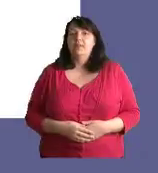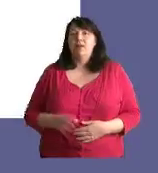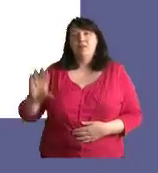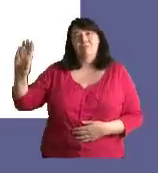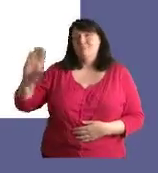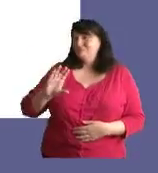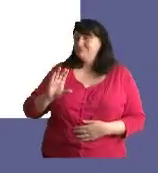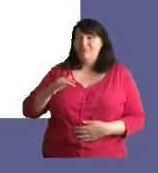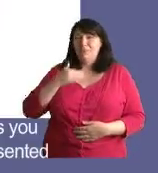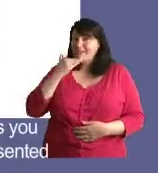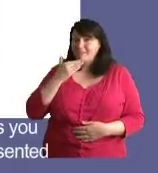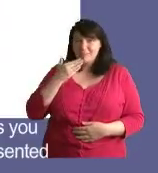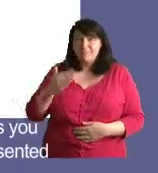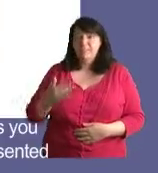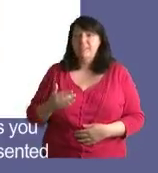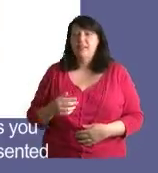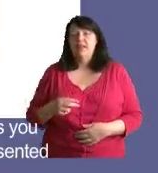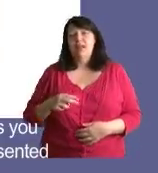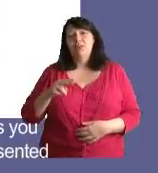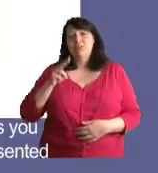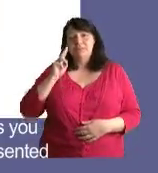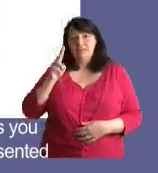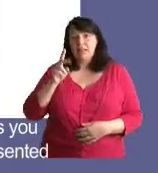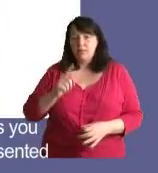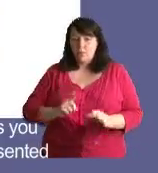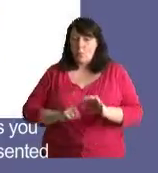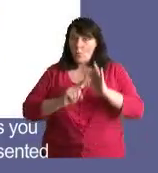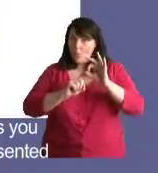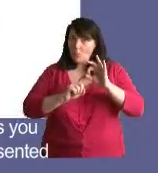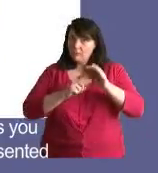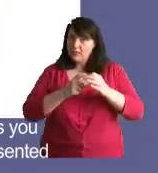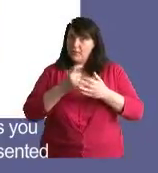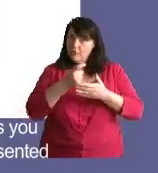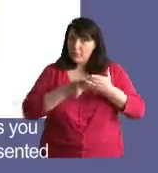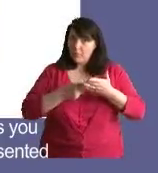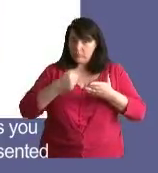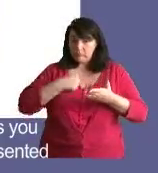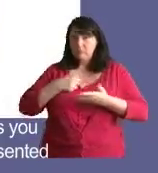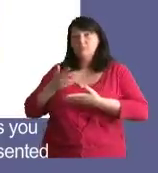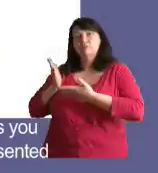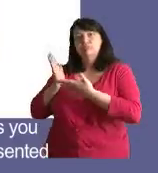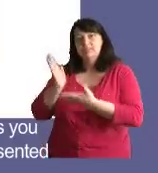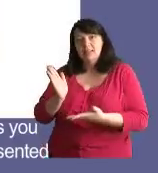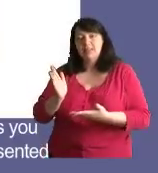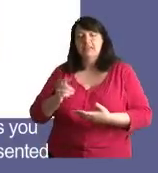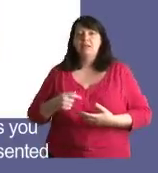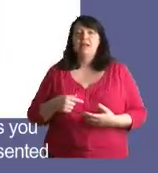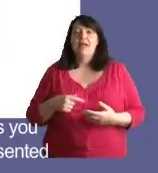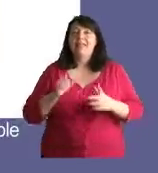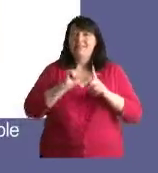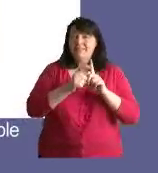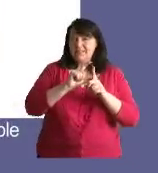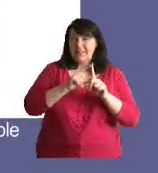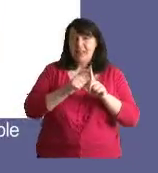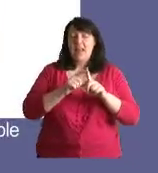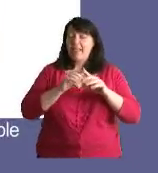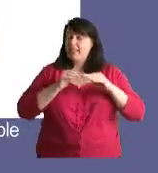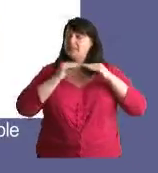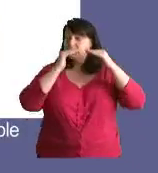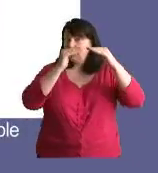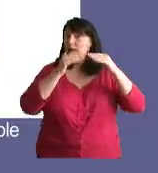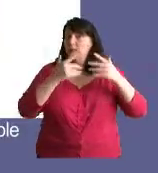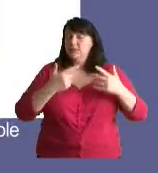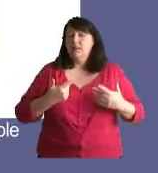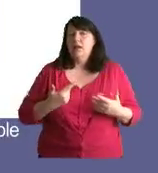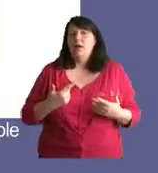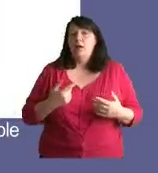The funding was nowhere near enough. As you can see, the calibre of the report that we presented and the